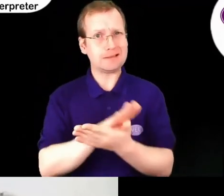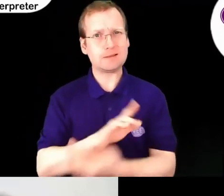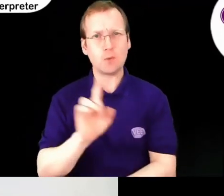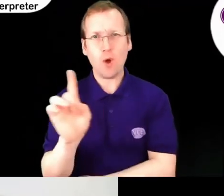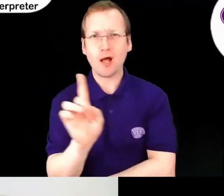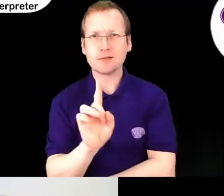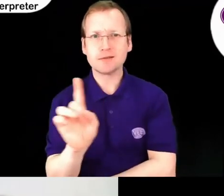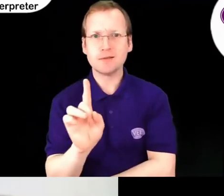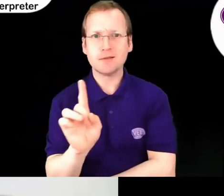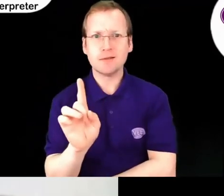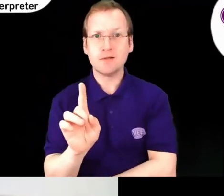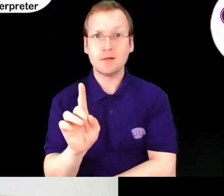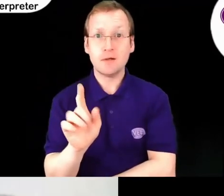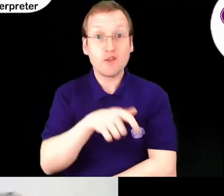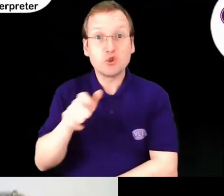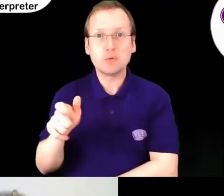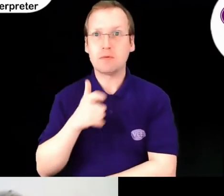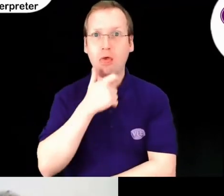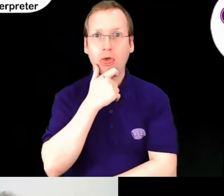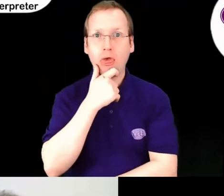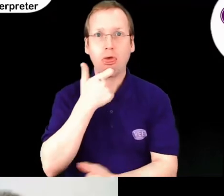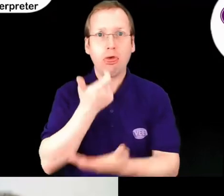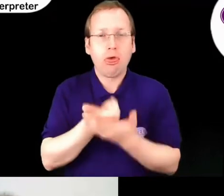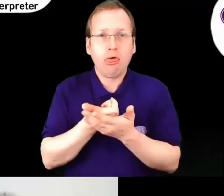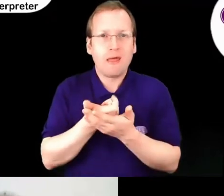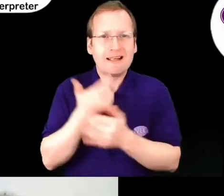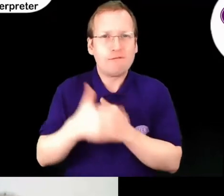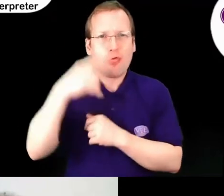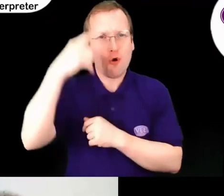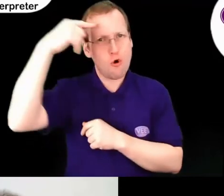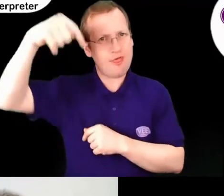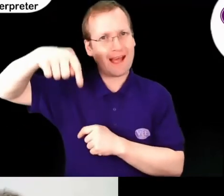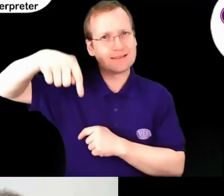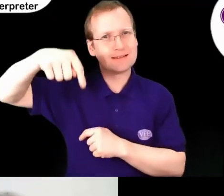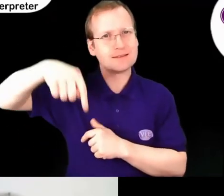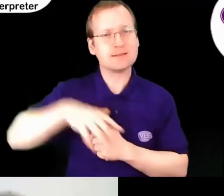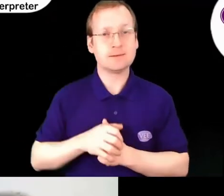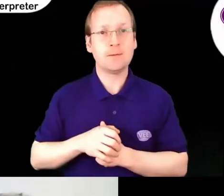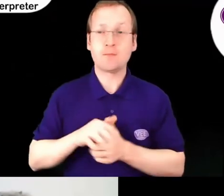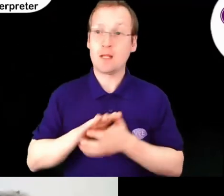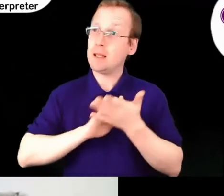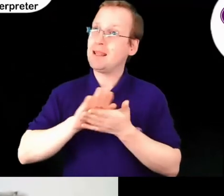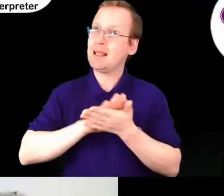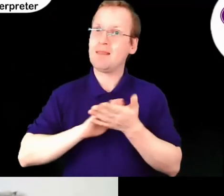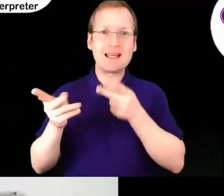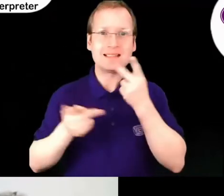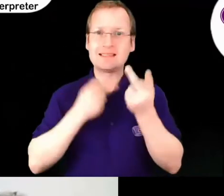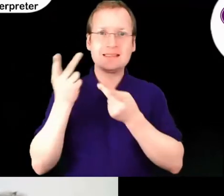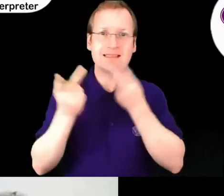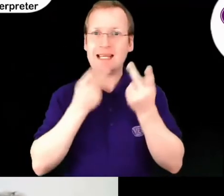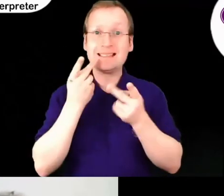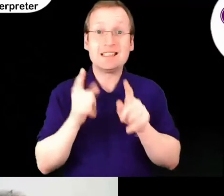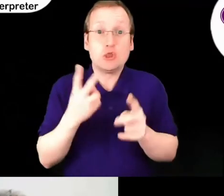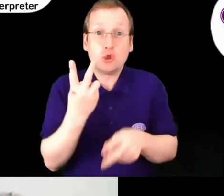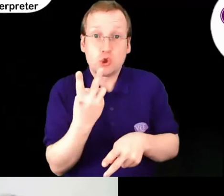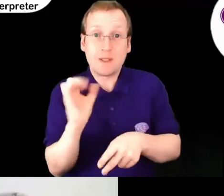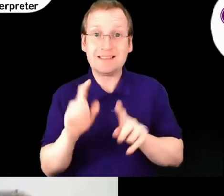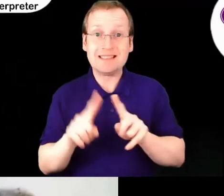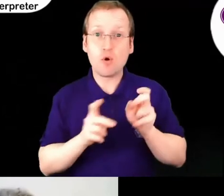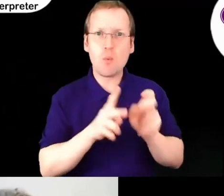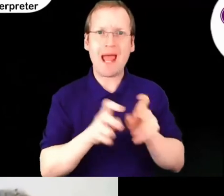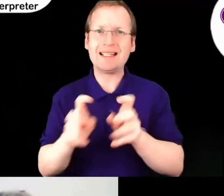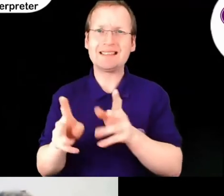mean, they'd never thought in these terms at all. And I said, doesn't it mean that they should be sung in 20 different ways? And if